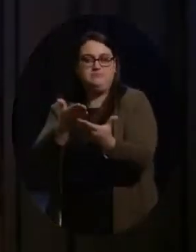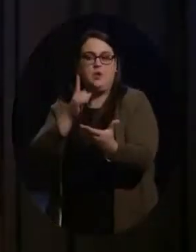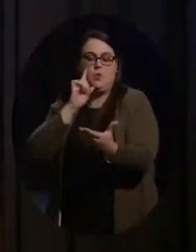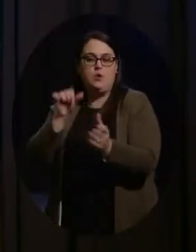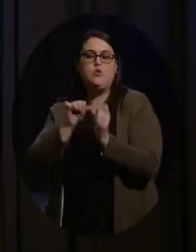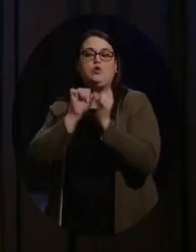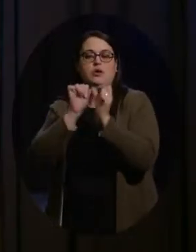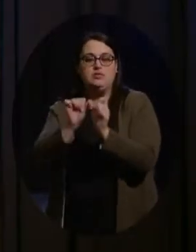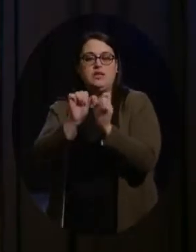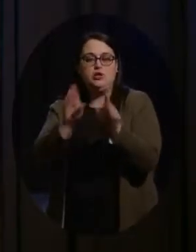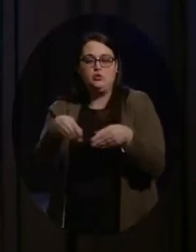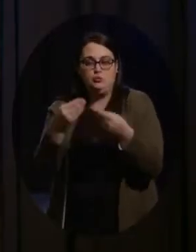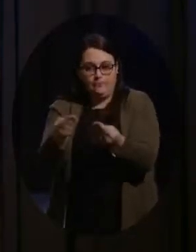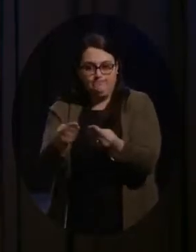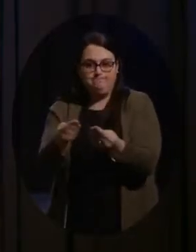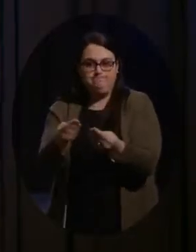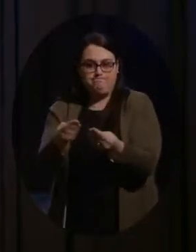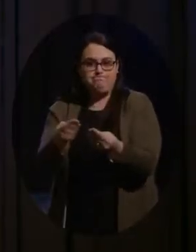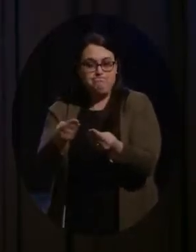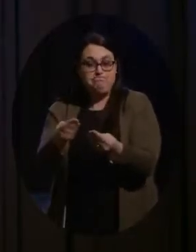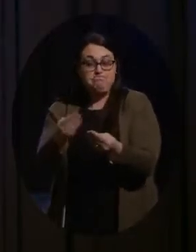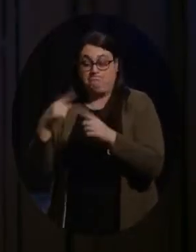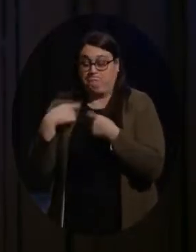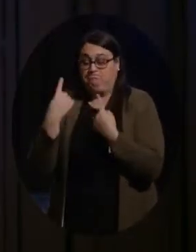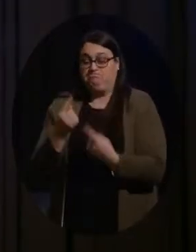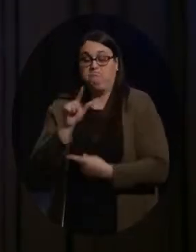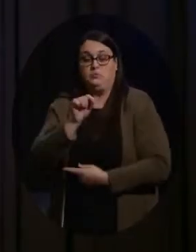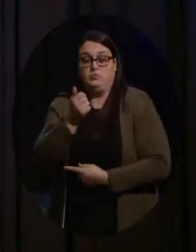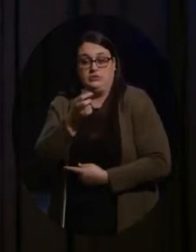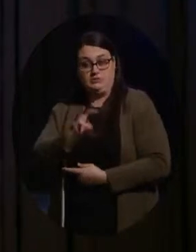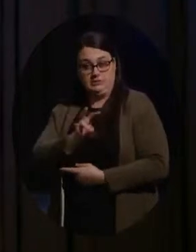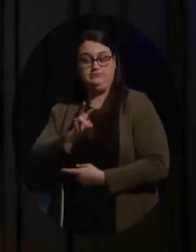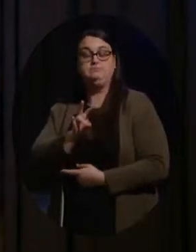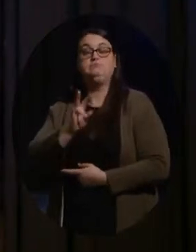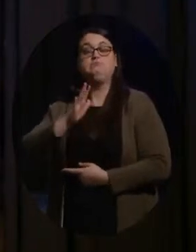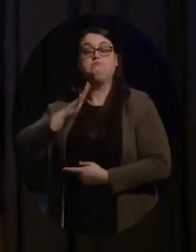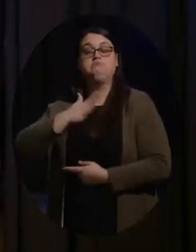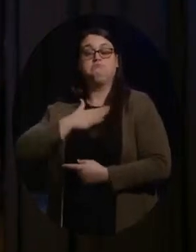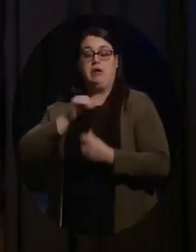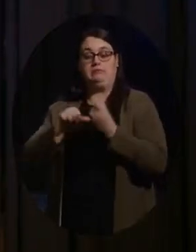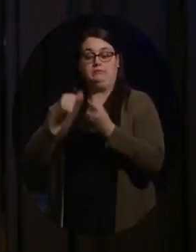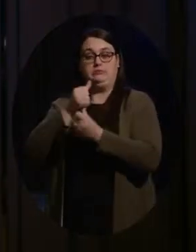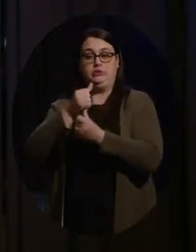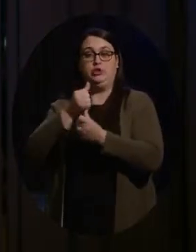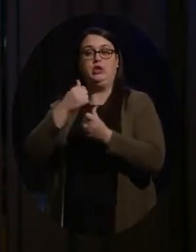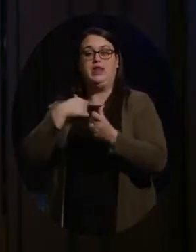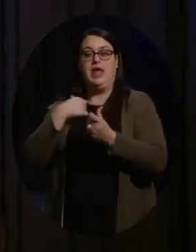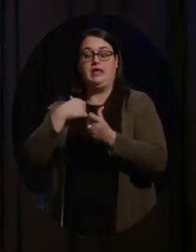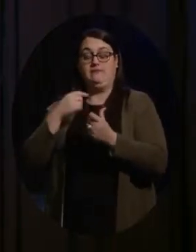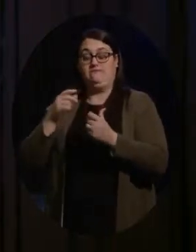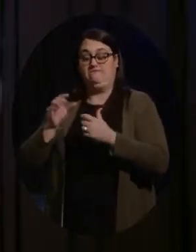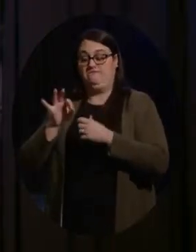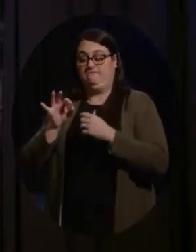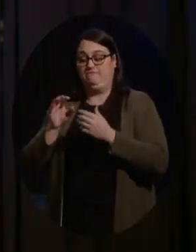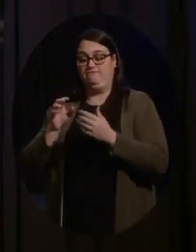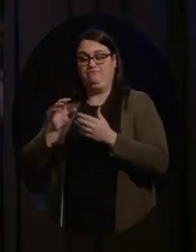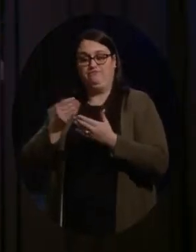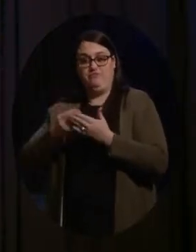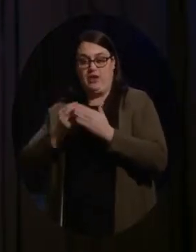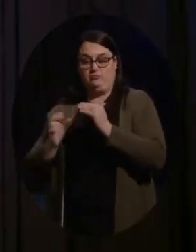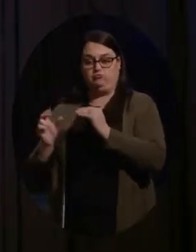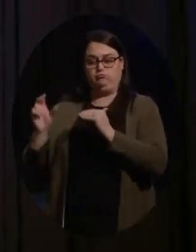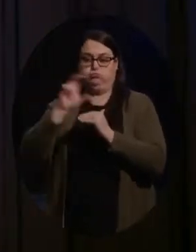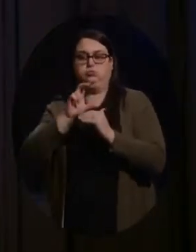will continue to deliver. Since 2017, my administration has increased funding for Richmond Public